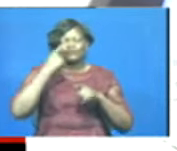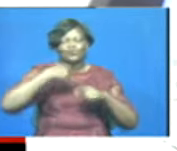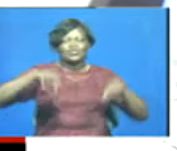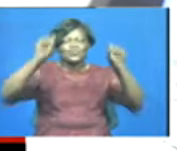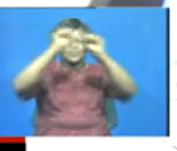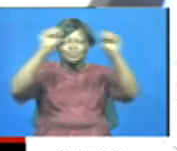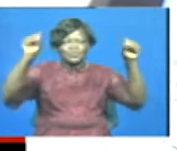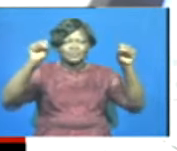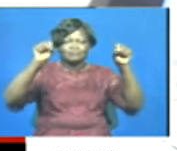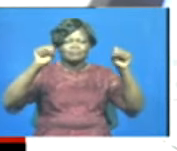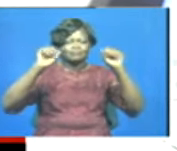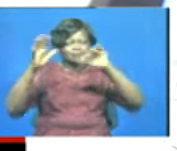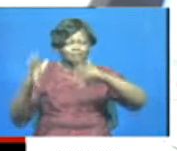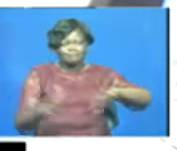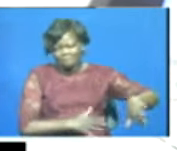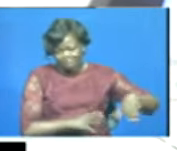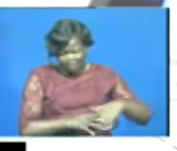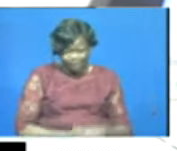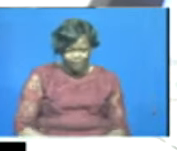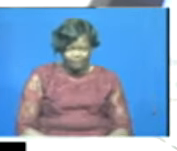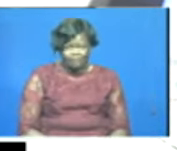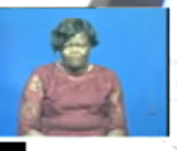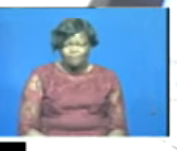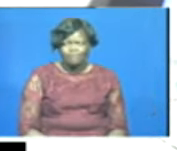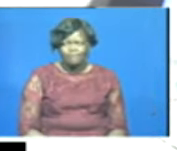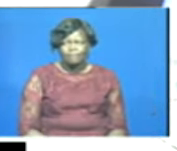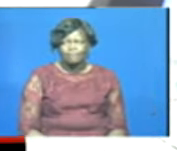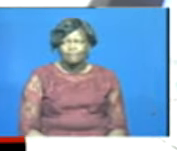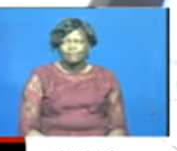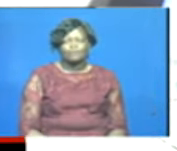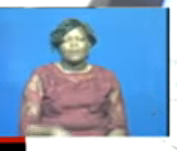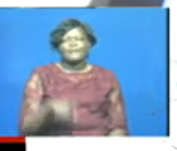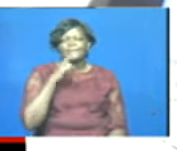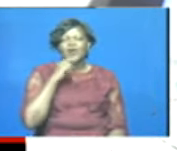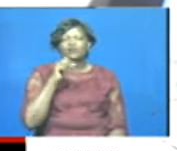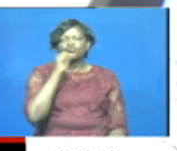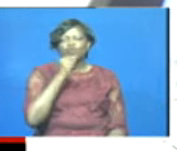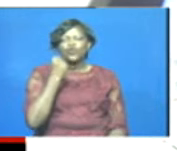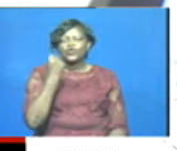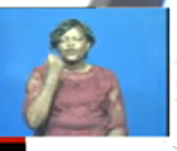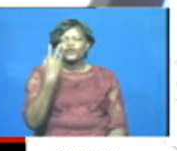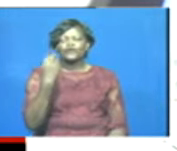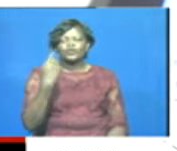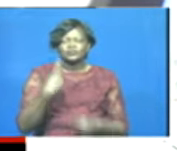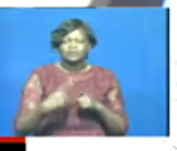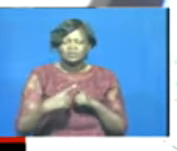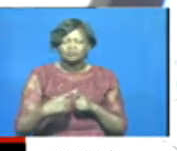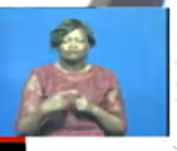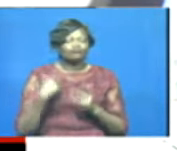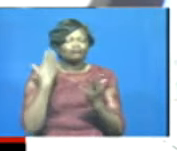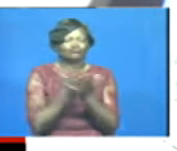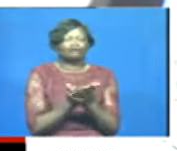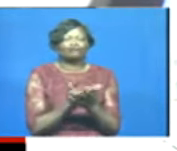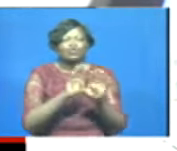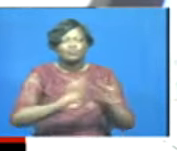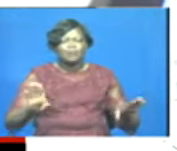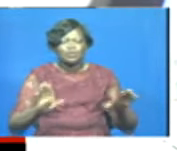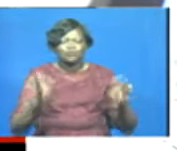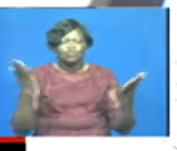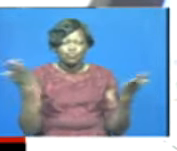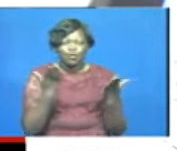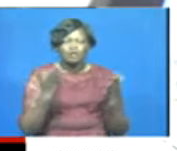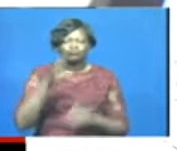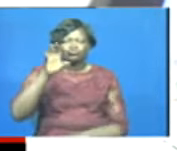Let's move into the corridors of justice. A 40-year-old man has been sentenced to life imprisonment at Rongo Law